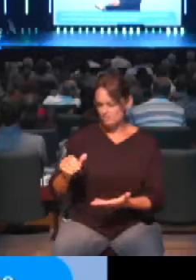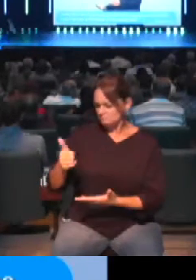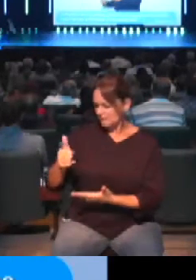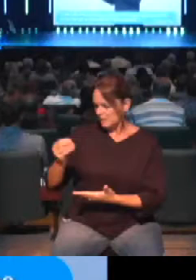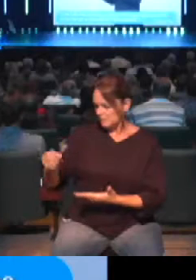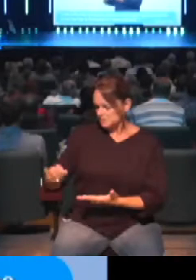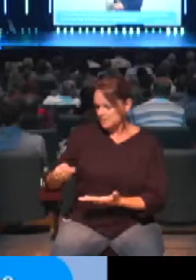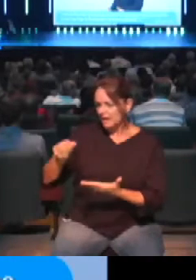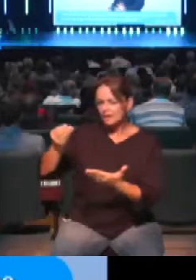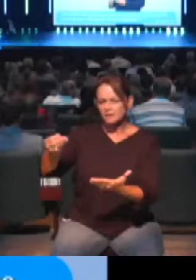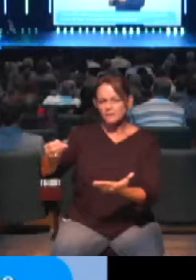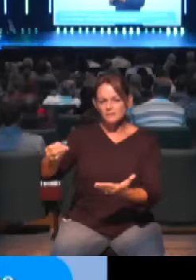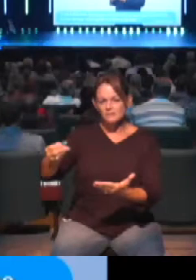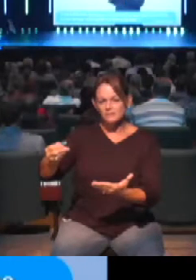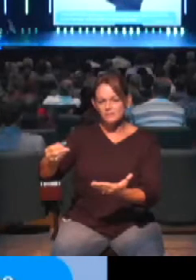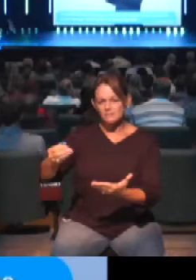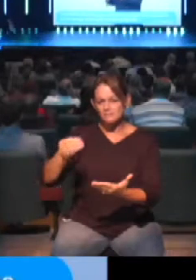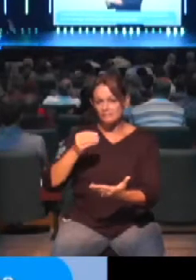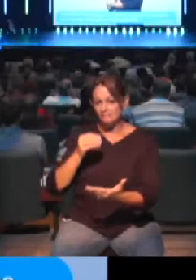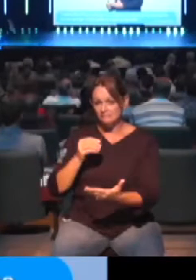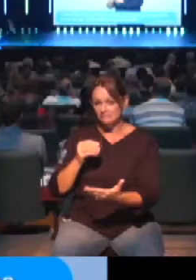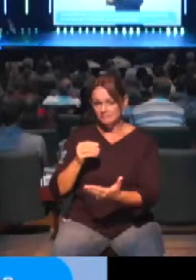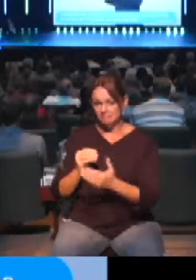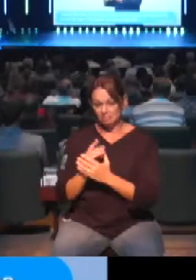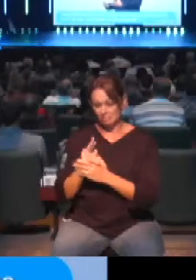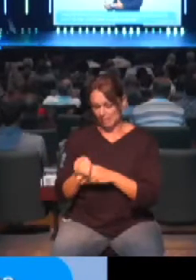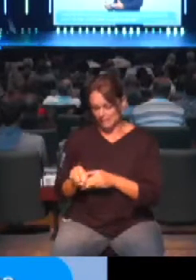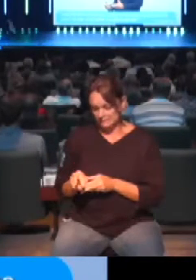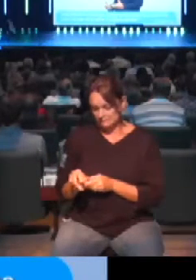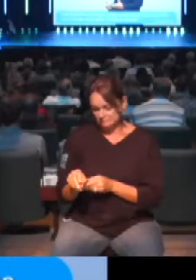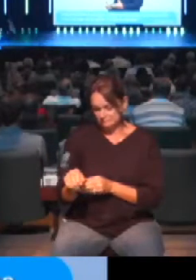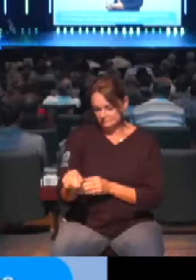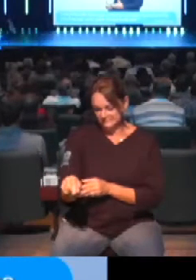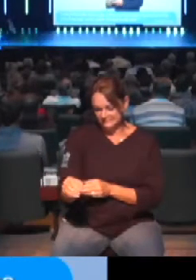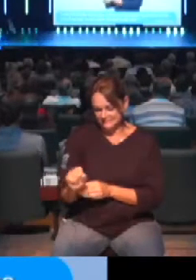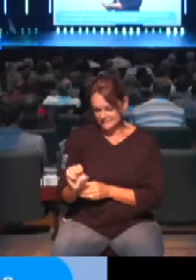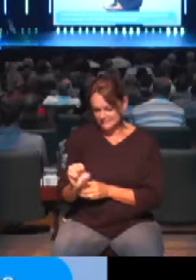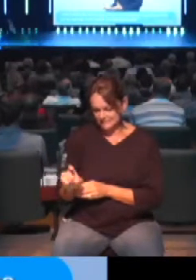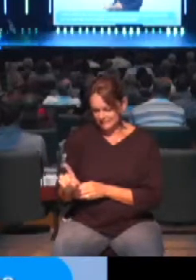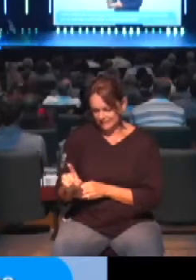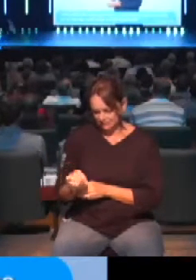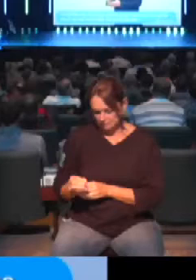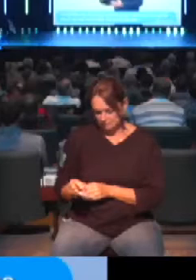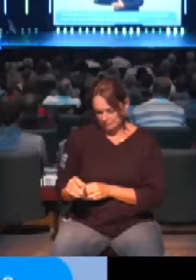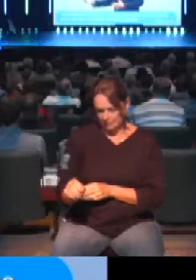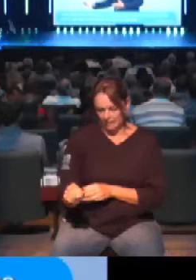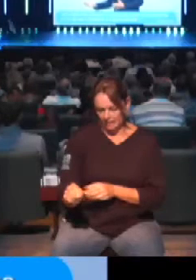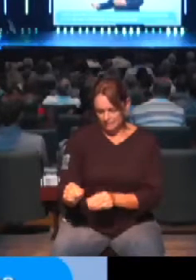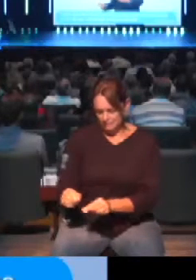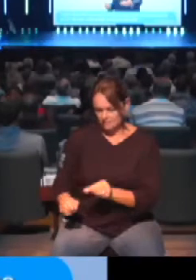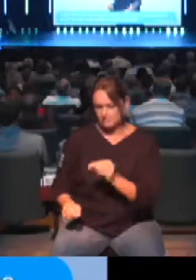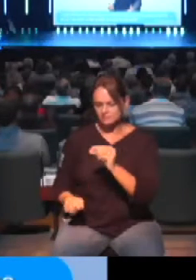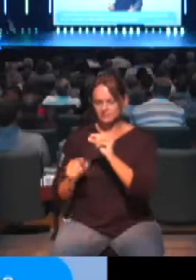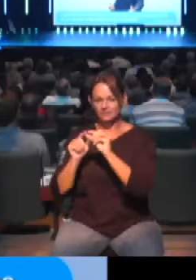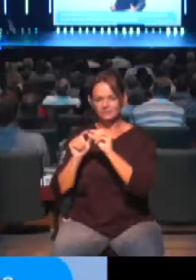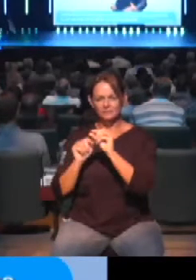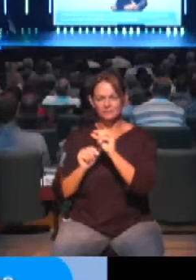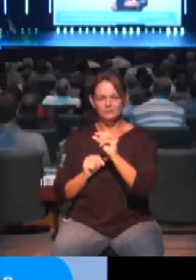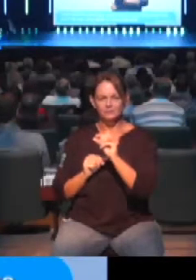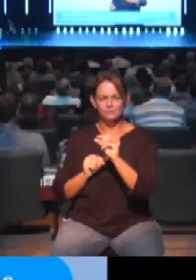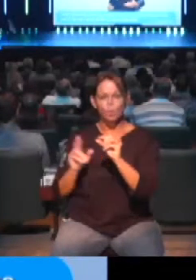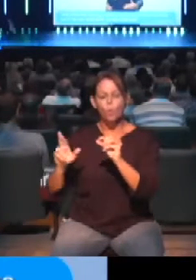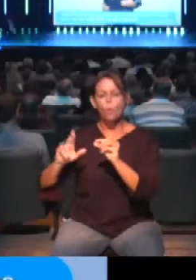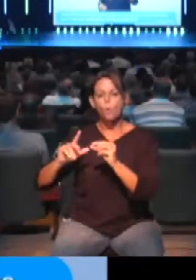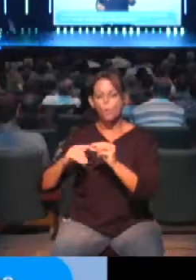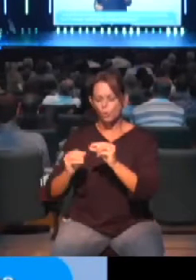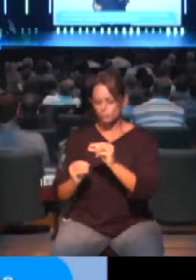the tree, is the Lord's. There's the ownership again. It belongs to the Lord, or it's been set aside. That's what the next verse